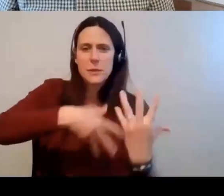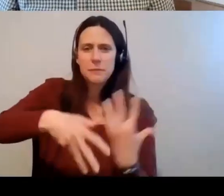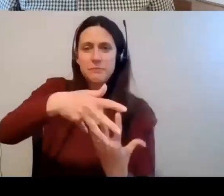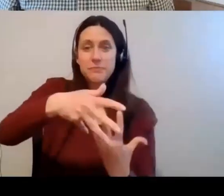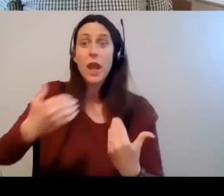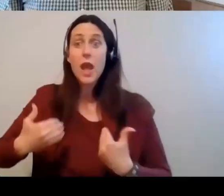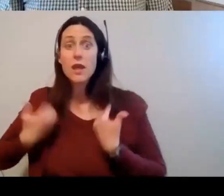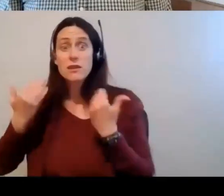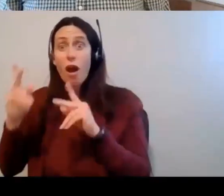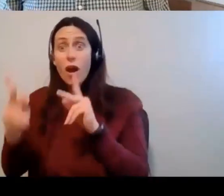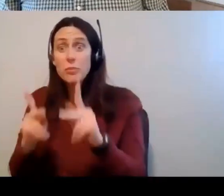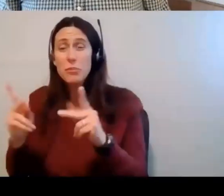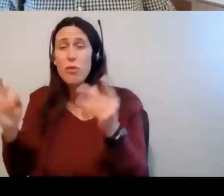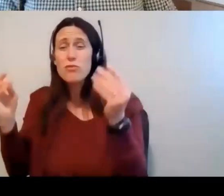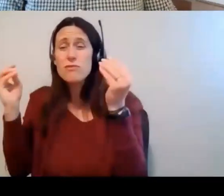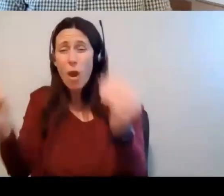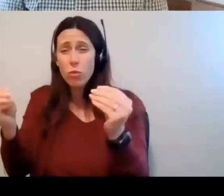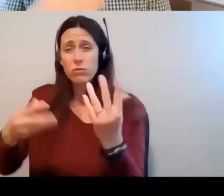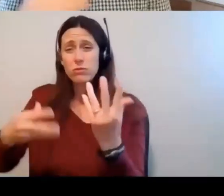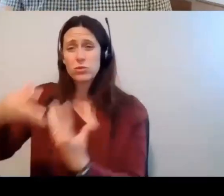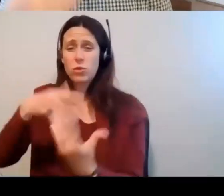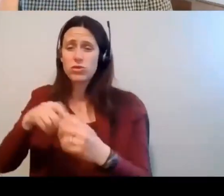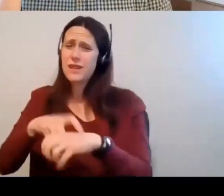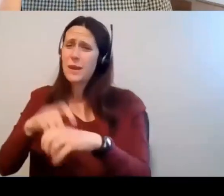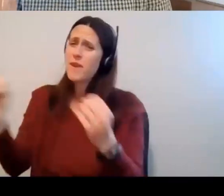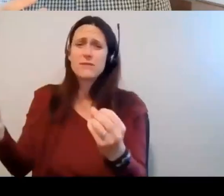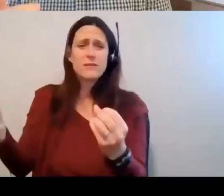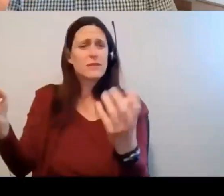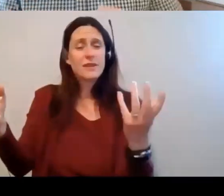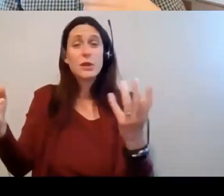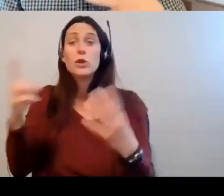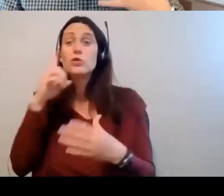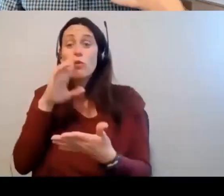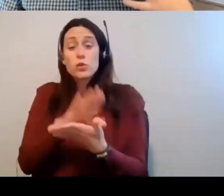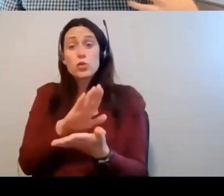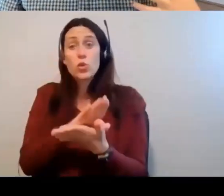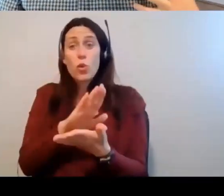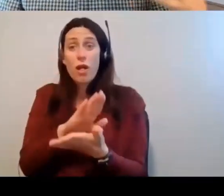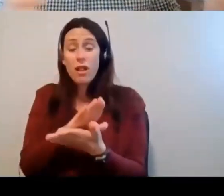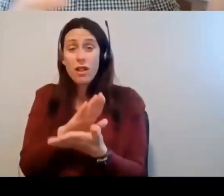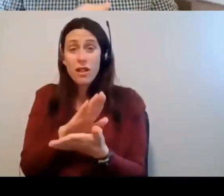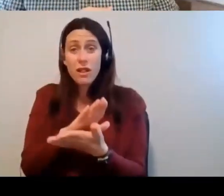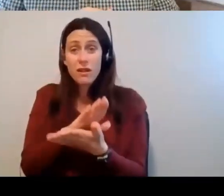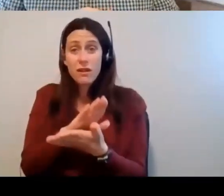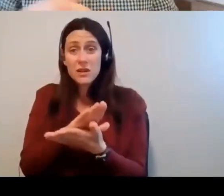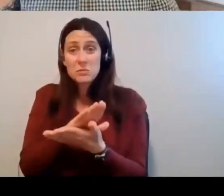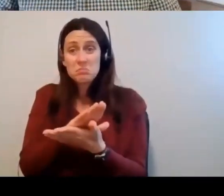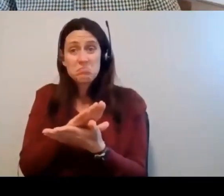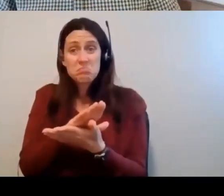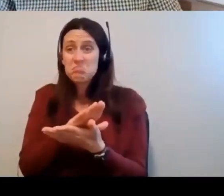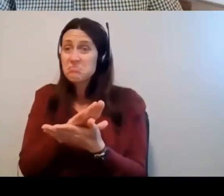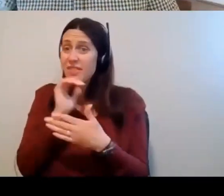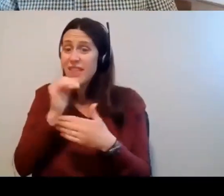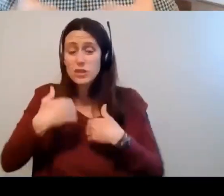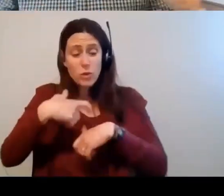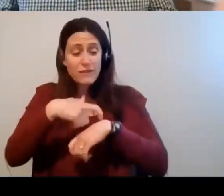had virtually no social time. So when it comes to their school routine, they don't have the time before school and don't have